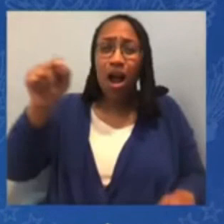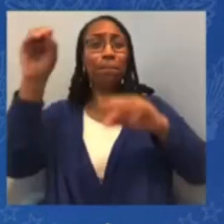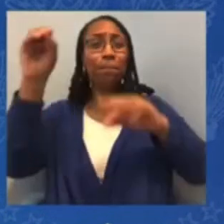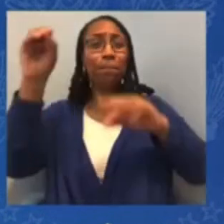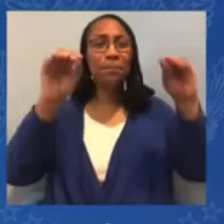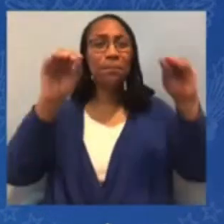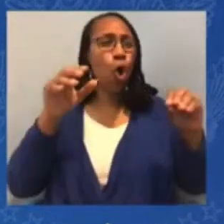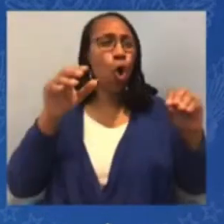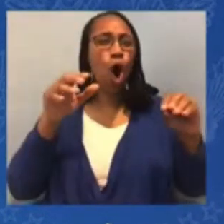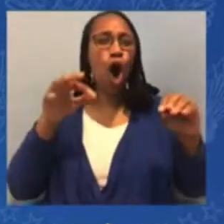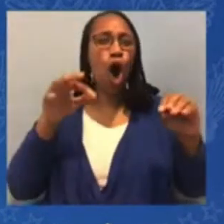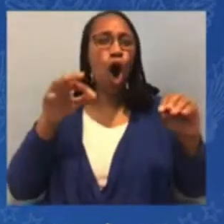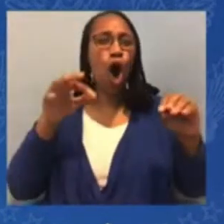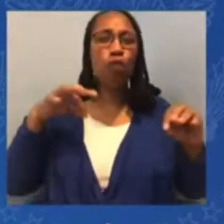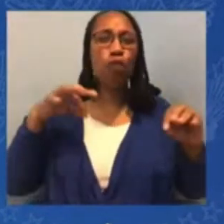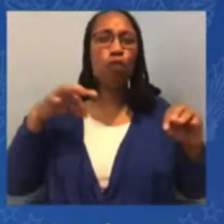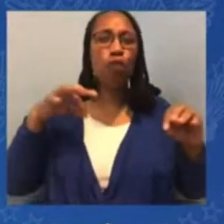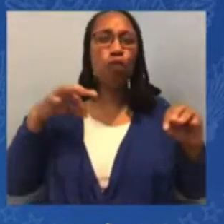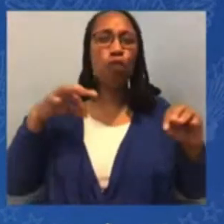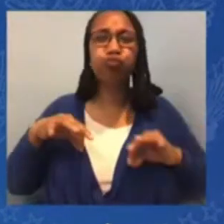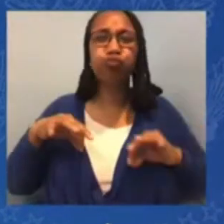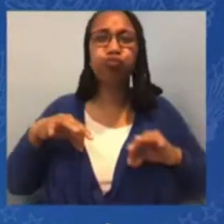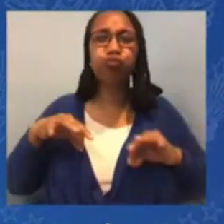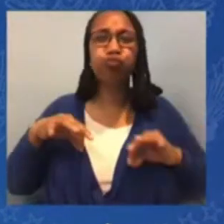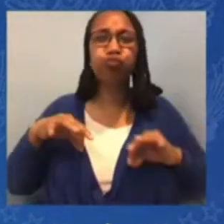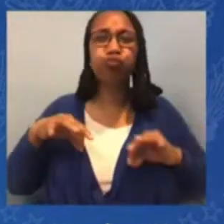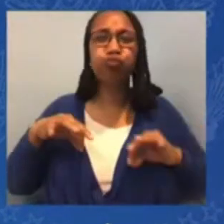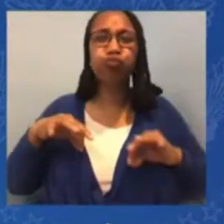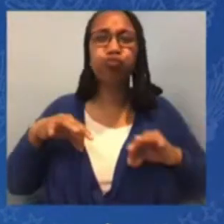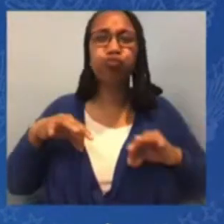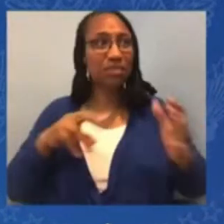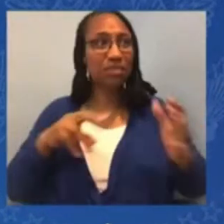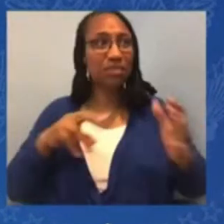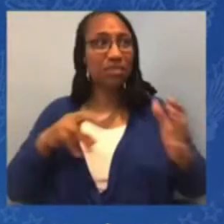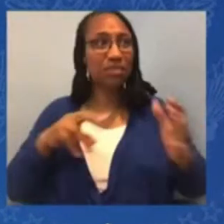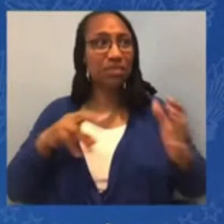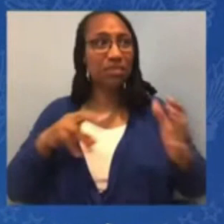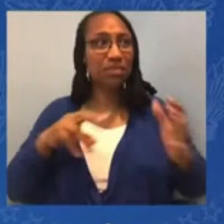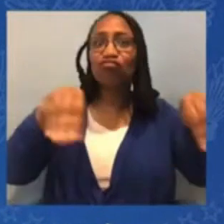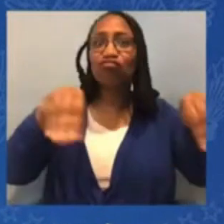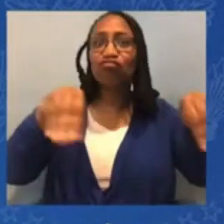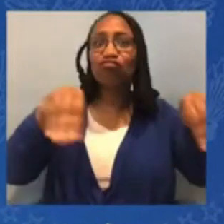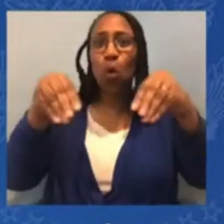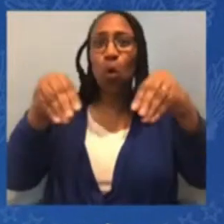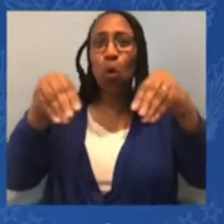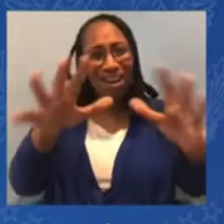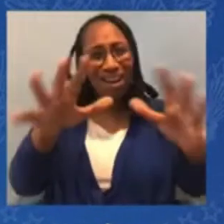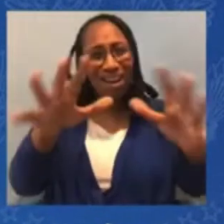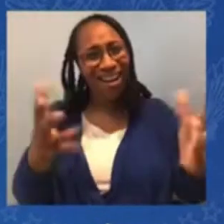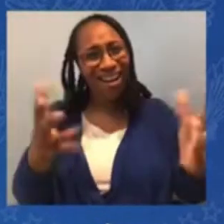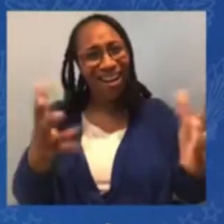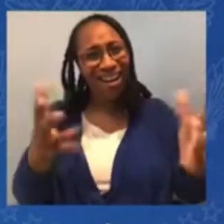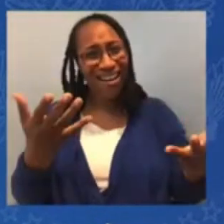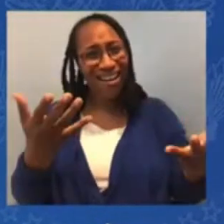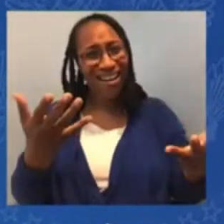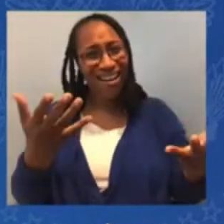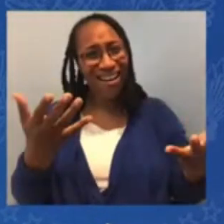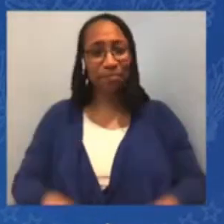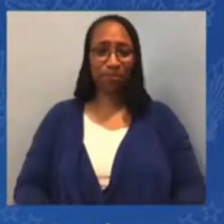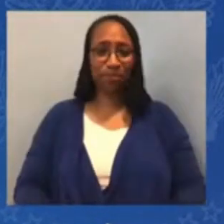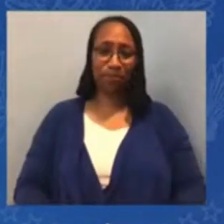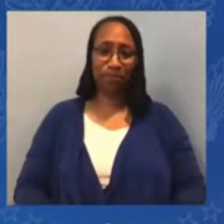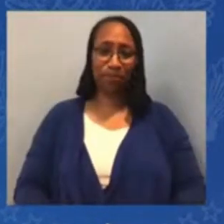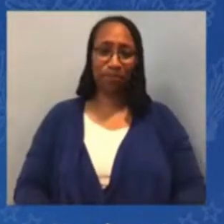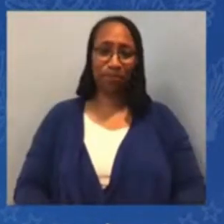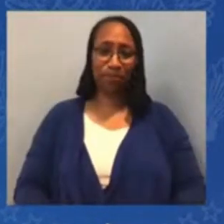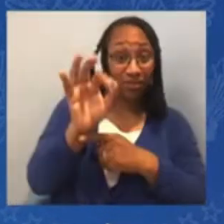before in 94, and 10 years after that, the ban was mass shooting and was down significantly. The number of mass